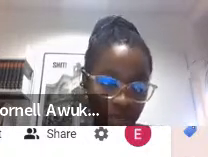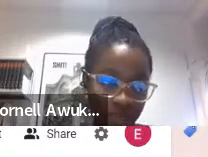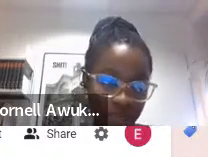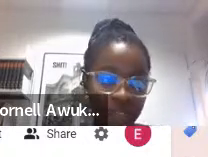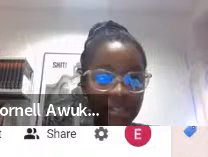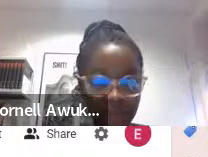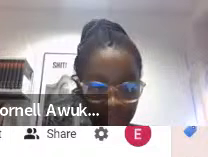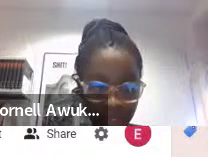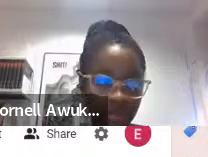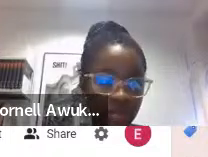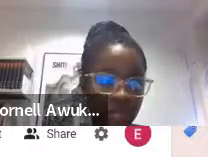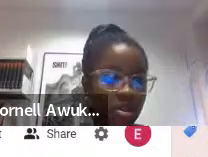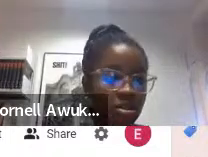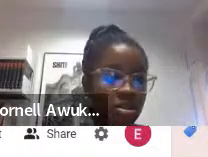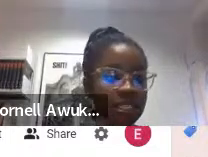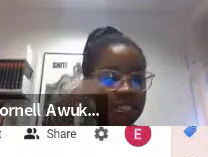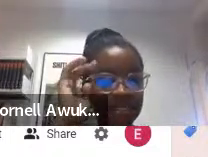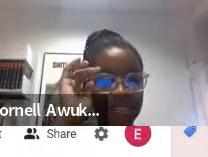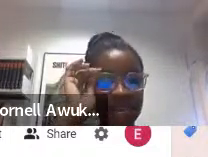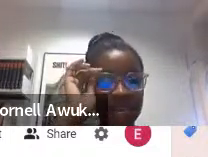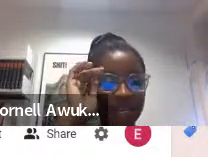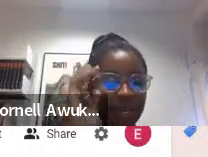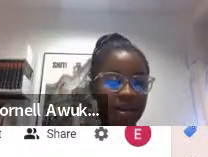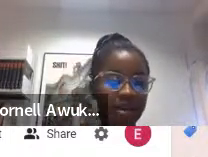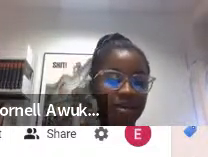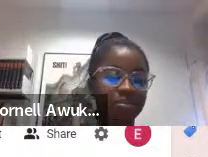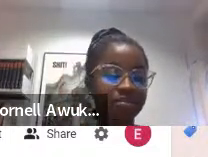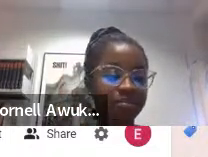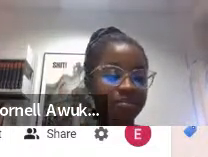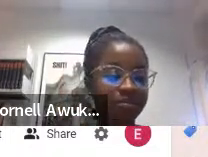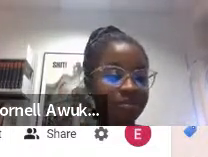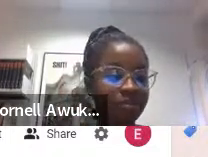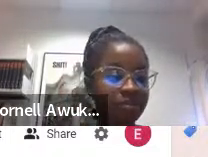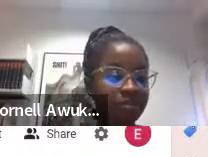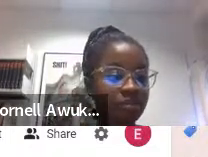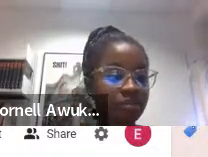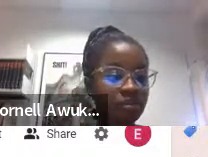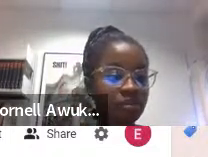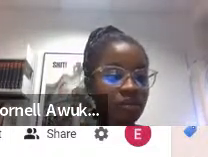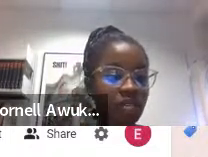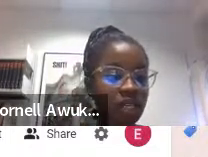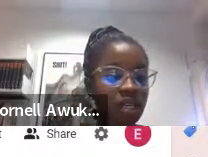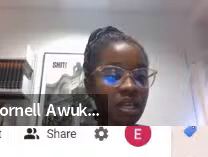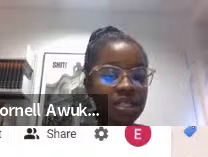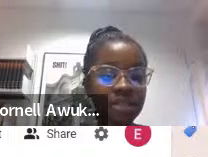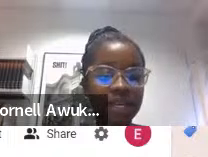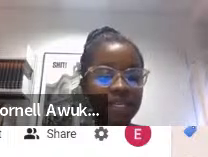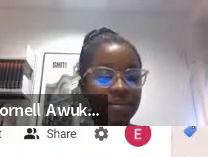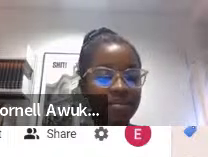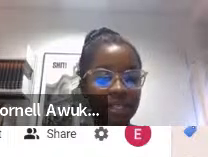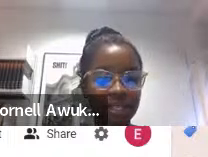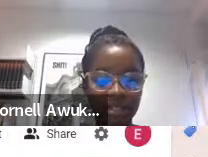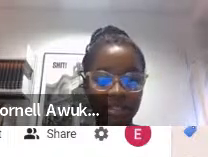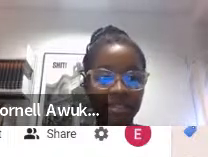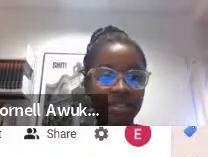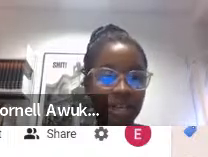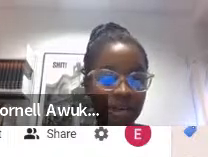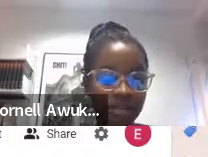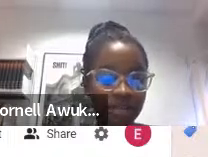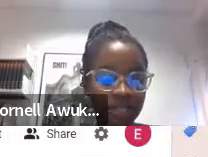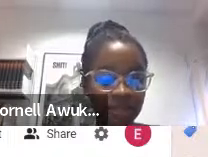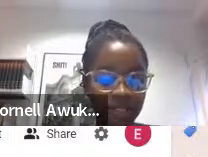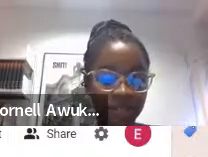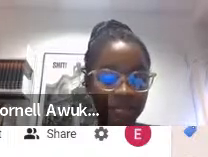something. So let's say let's say my name